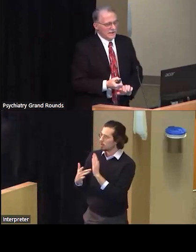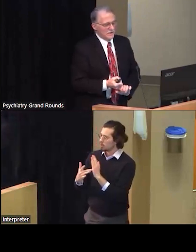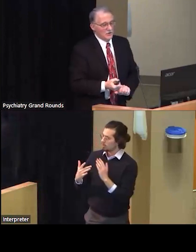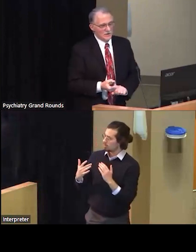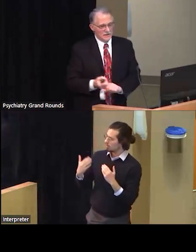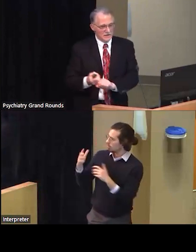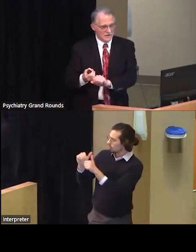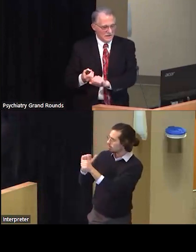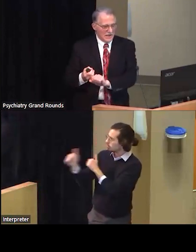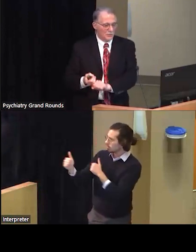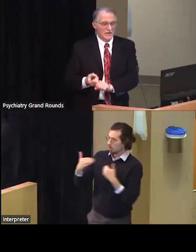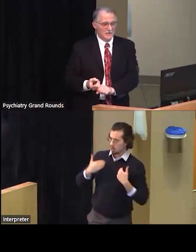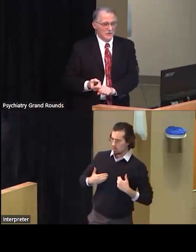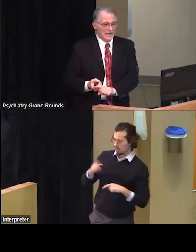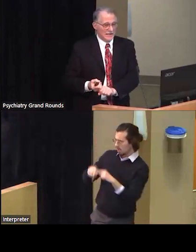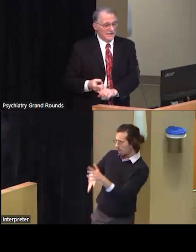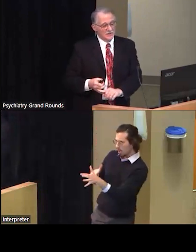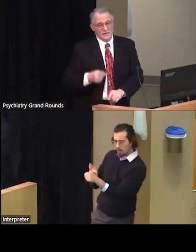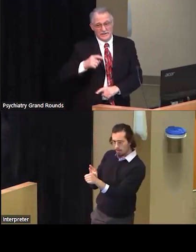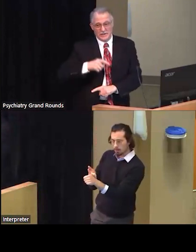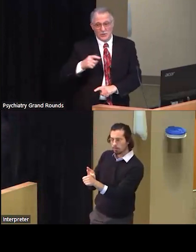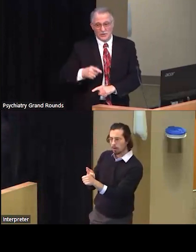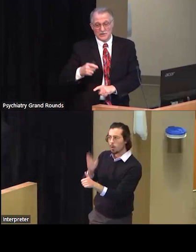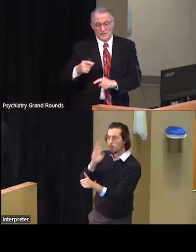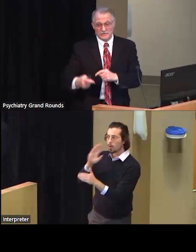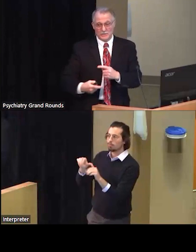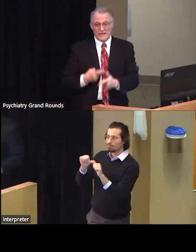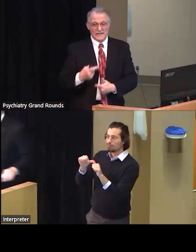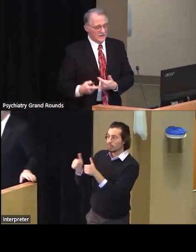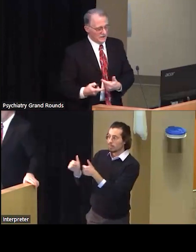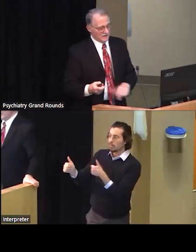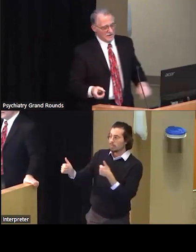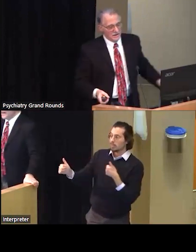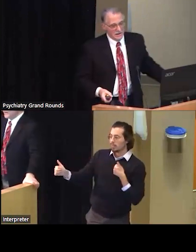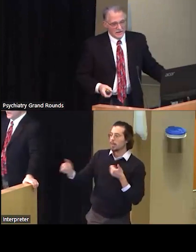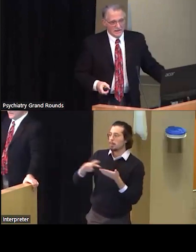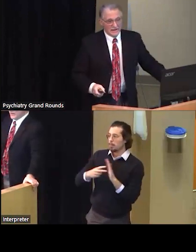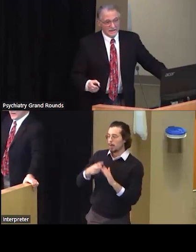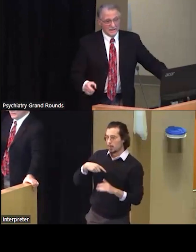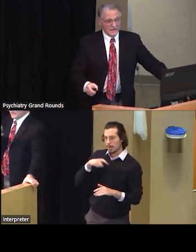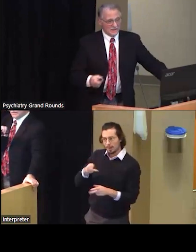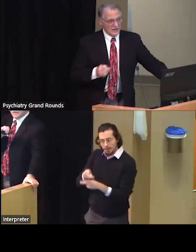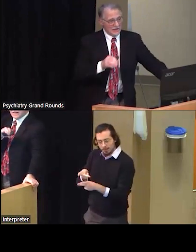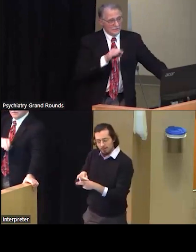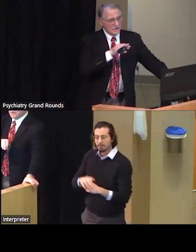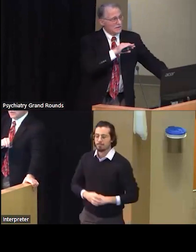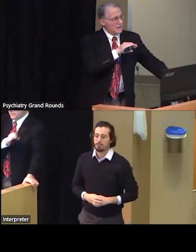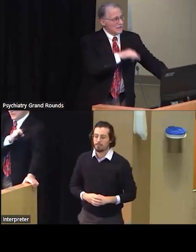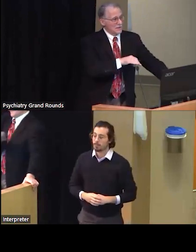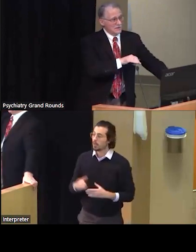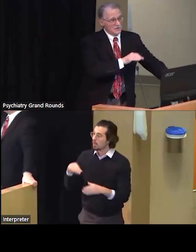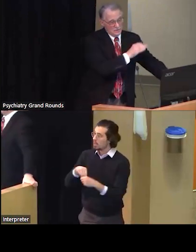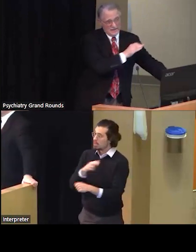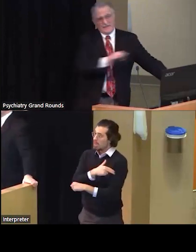human adaptation is outpaced already, and that's only going to get worse. So we have to be on this. A lot of the things that we have in